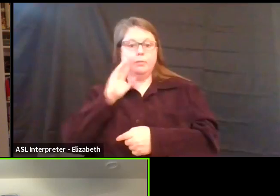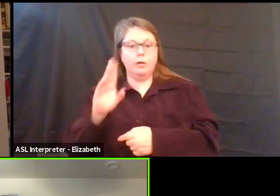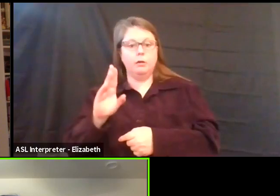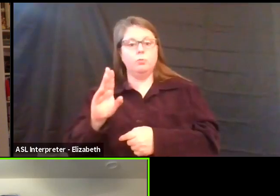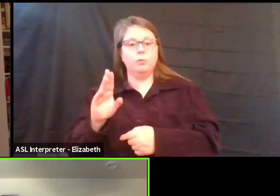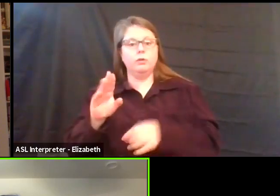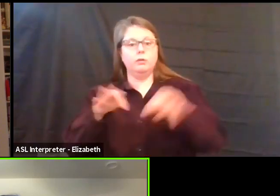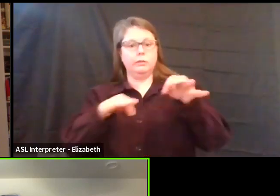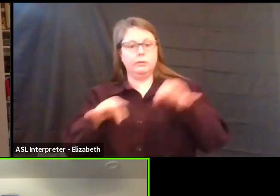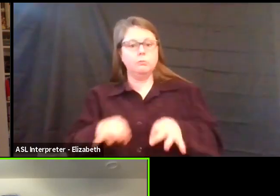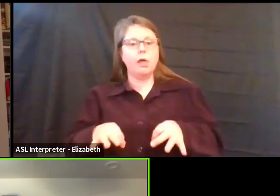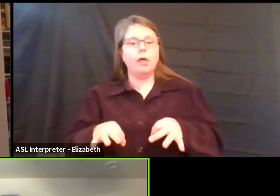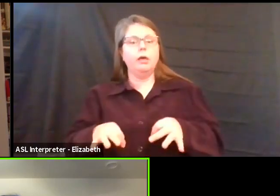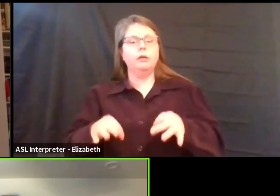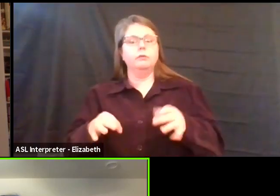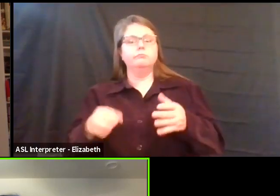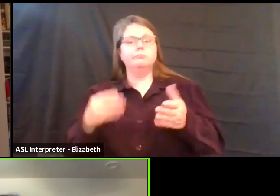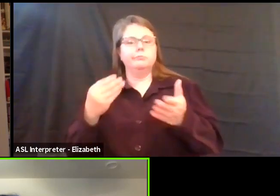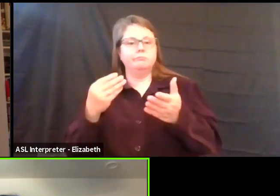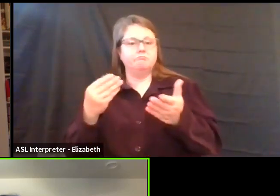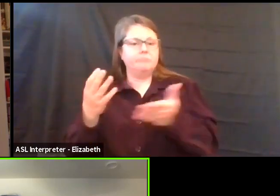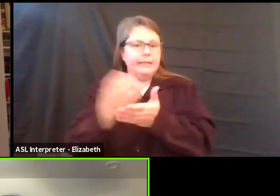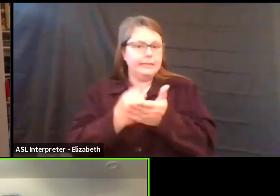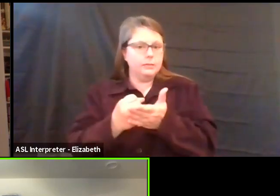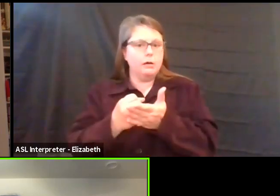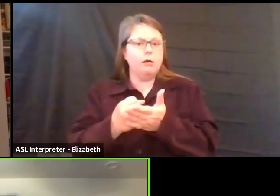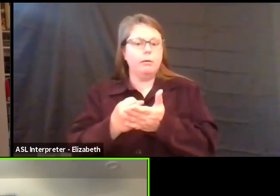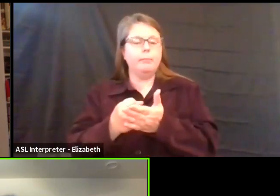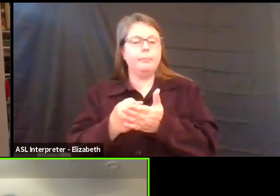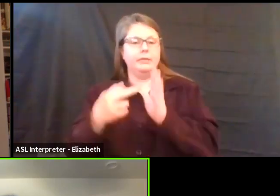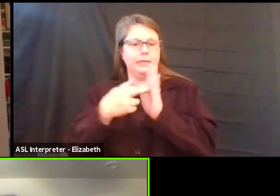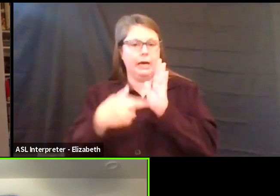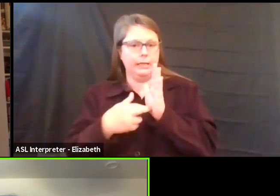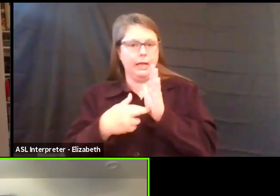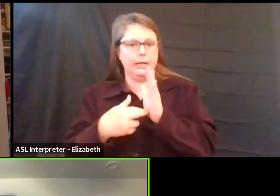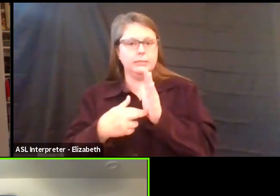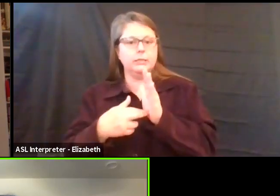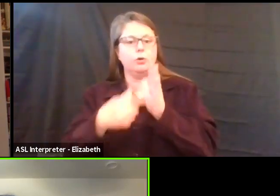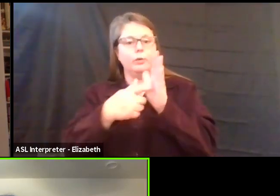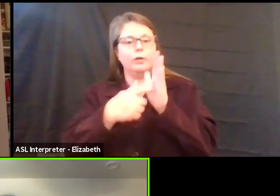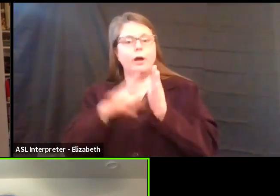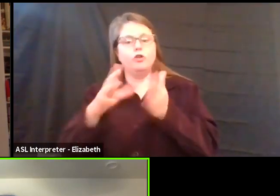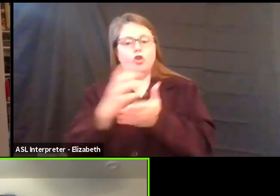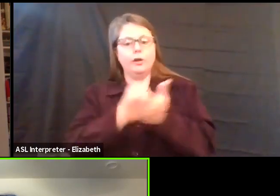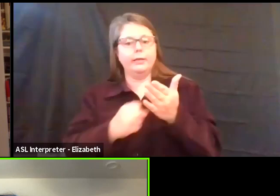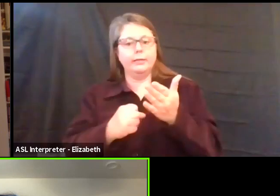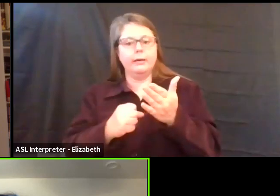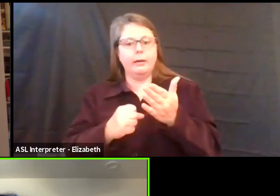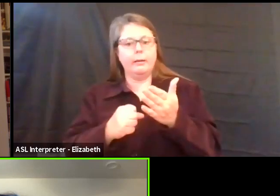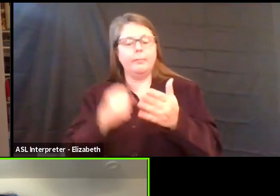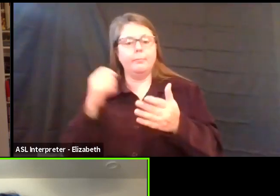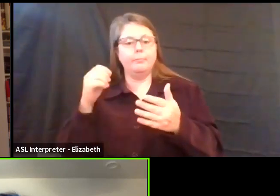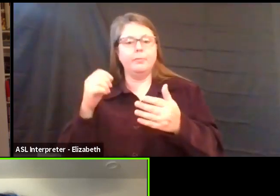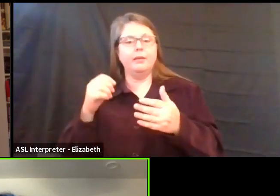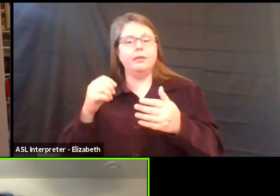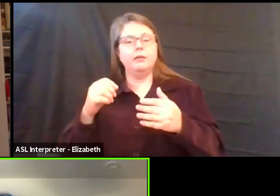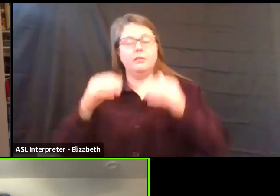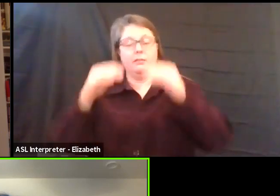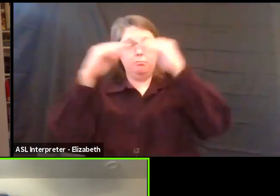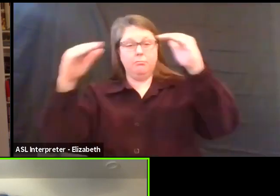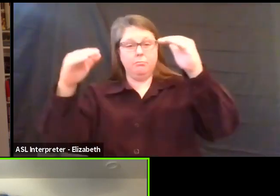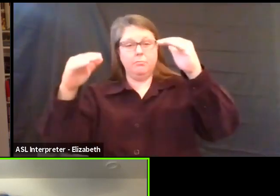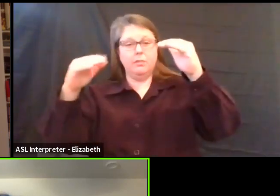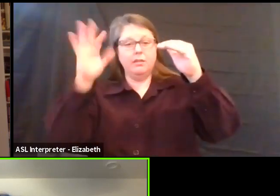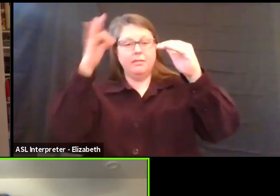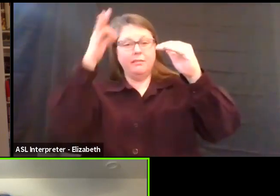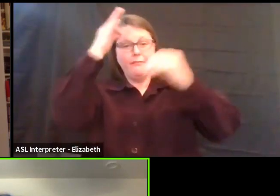guidelines. You have to have an income that is at or below 200% of the federal poverty guidelines. And